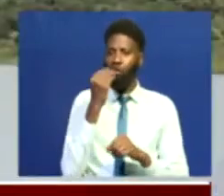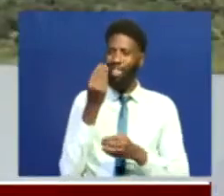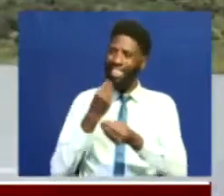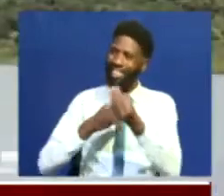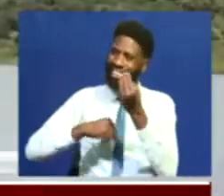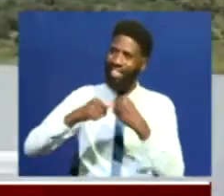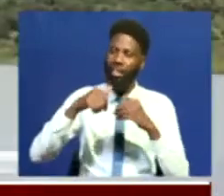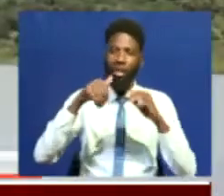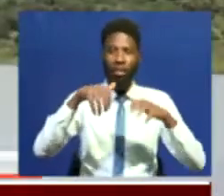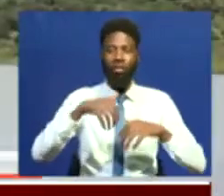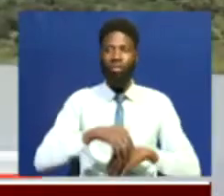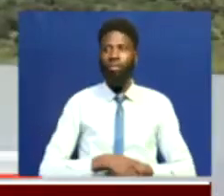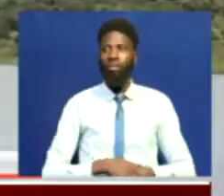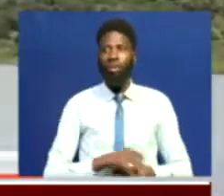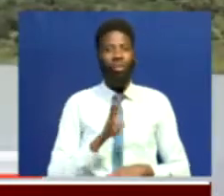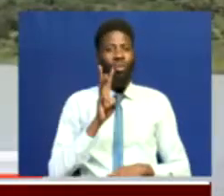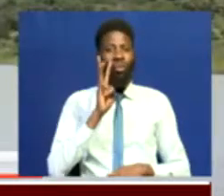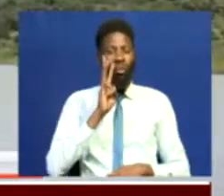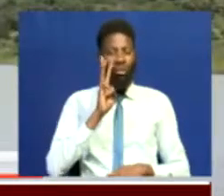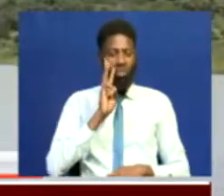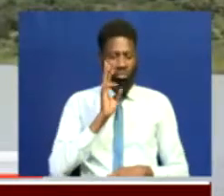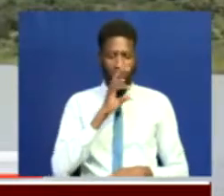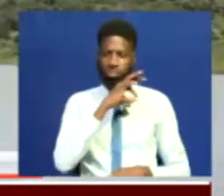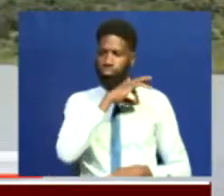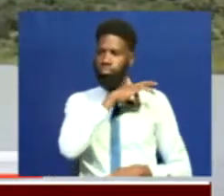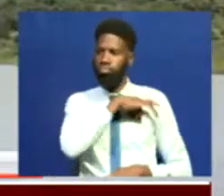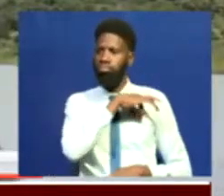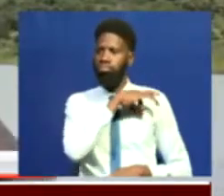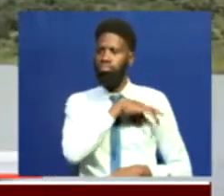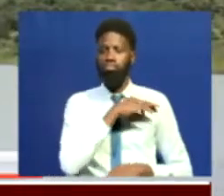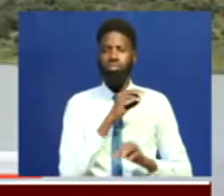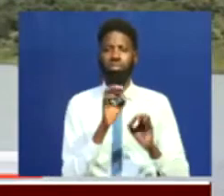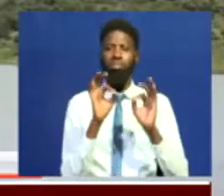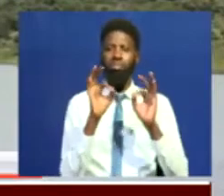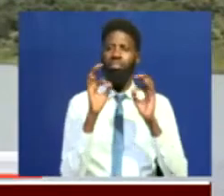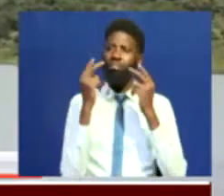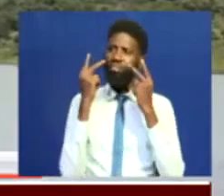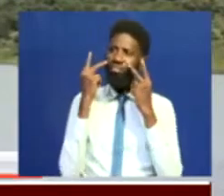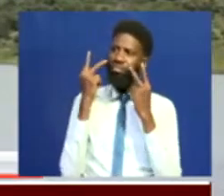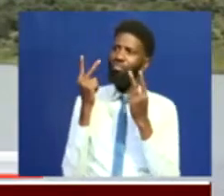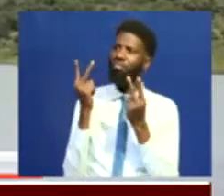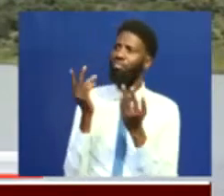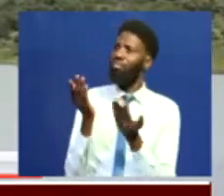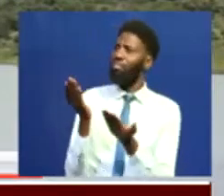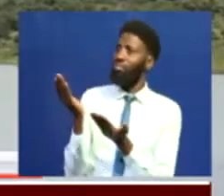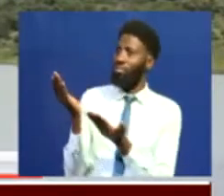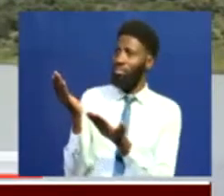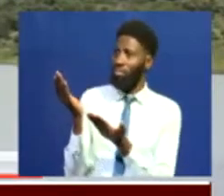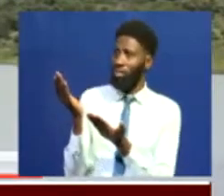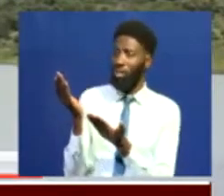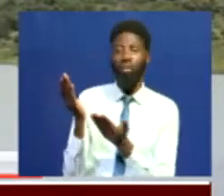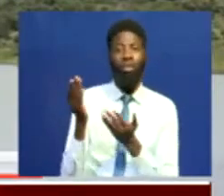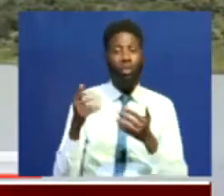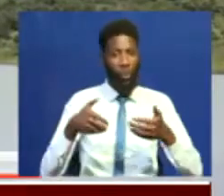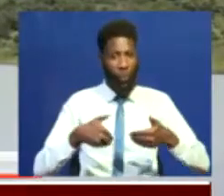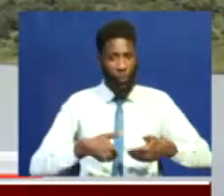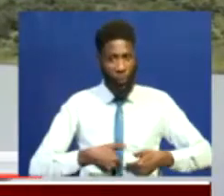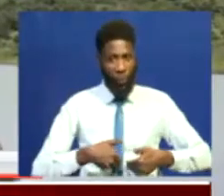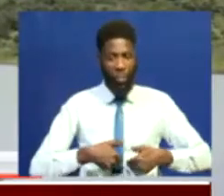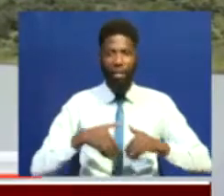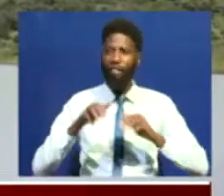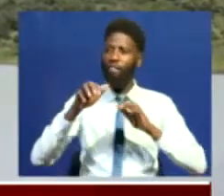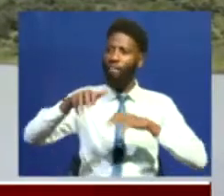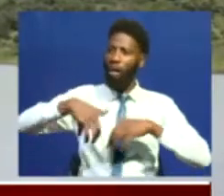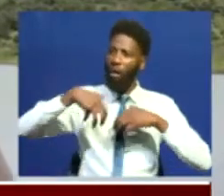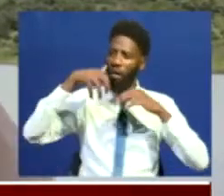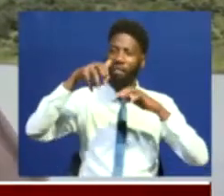Tunafaidika sana na hii maji. Hata ukiangalia kando ya damu, vijana wamepewa jukumu ya kulima. Kuna mchanga ile